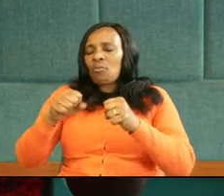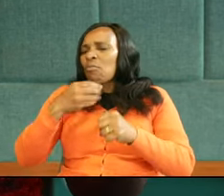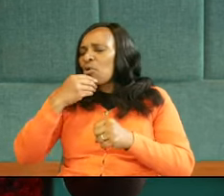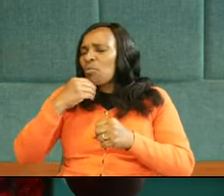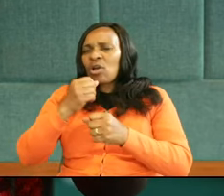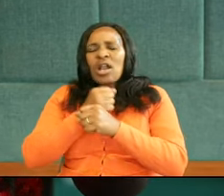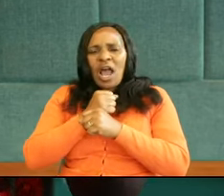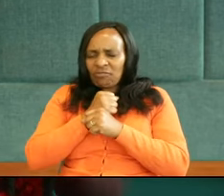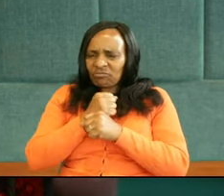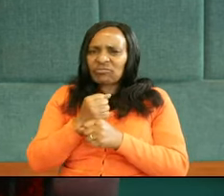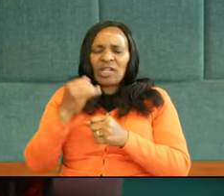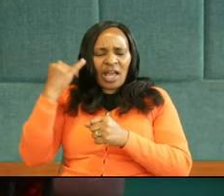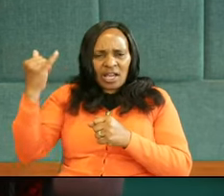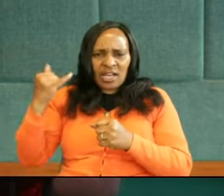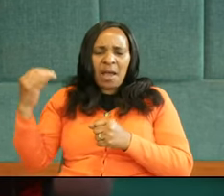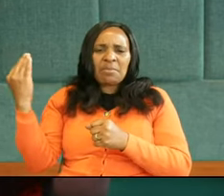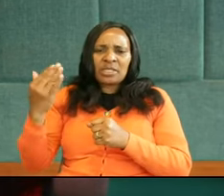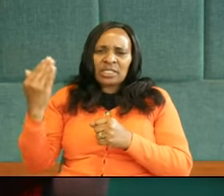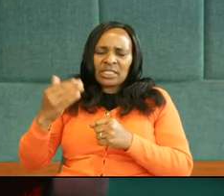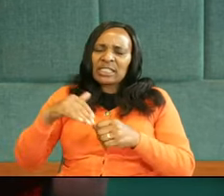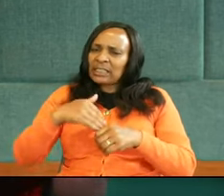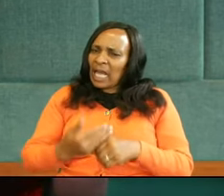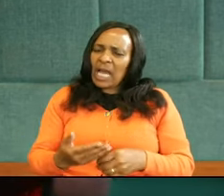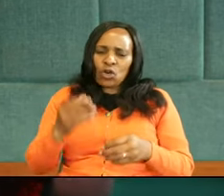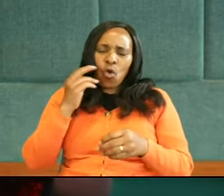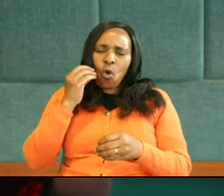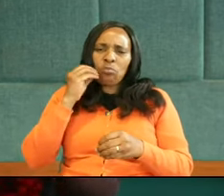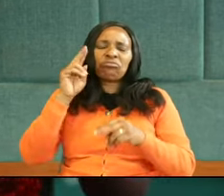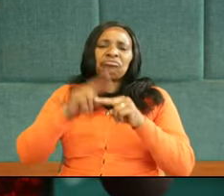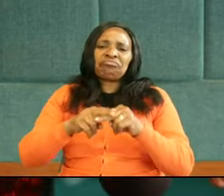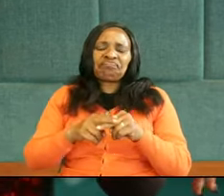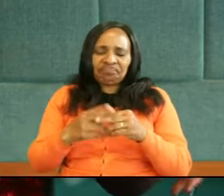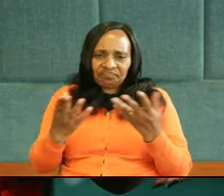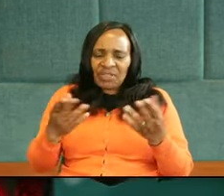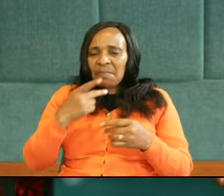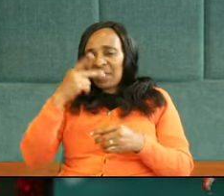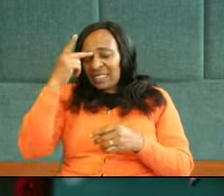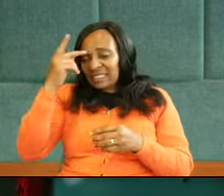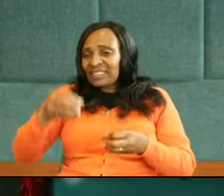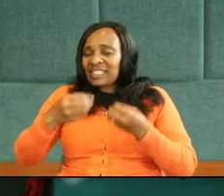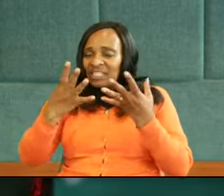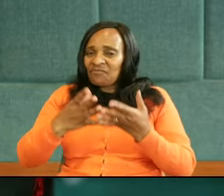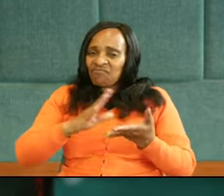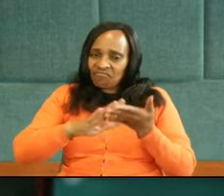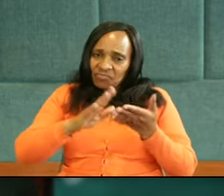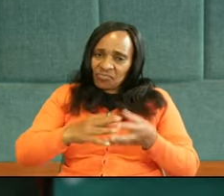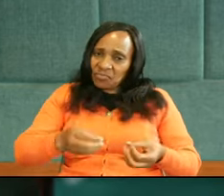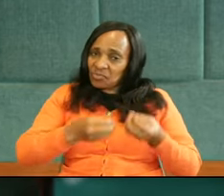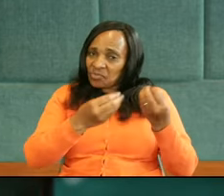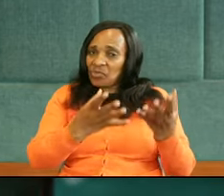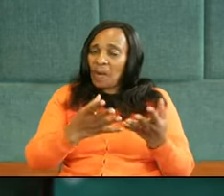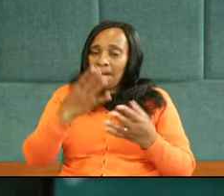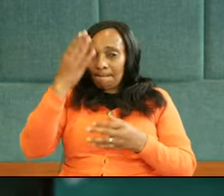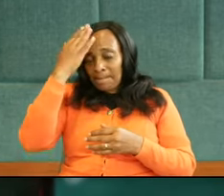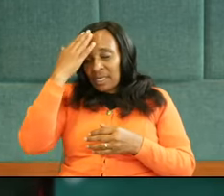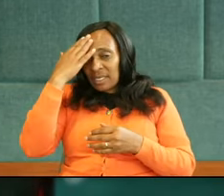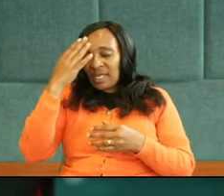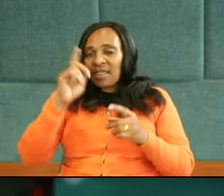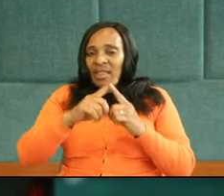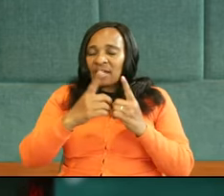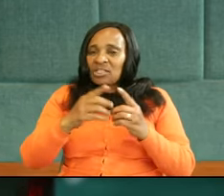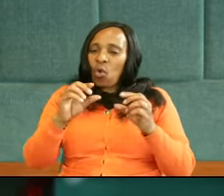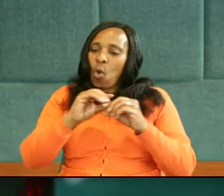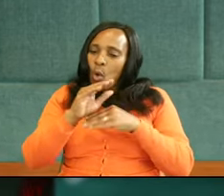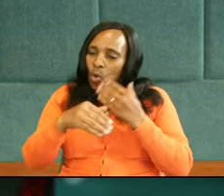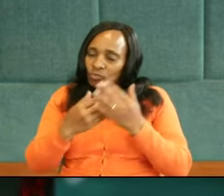loved to preach. He also was tired of sitting at home. His parents gave permission, and on a Monday, Da Costa and